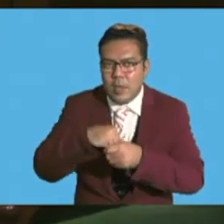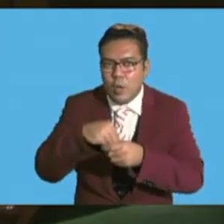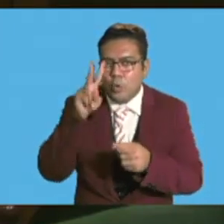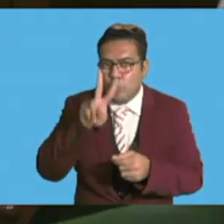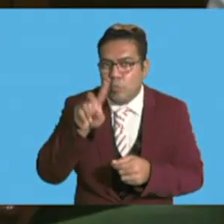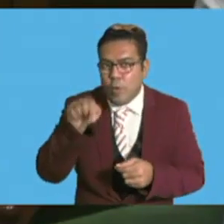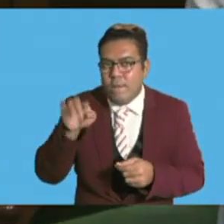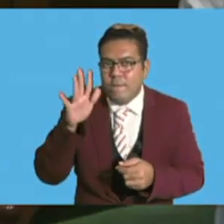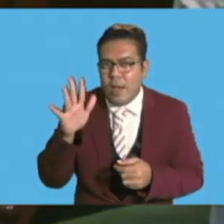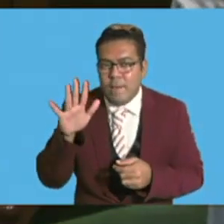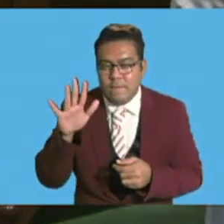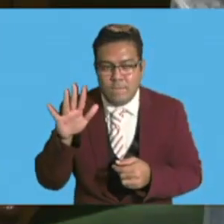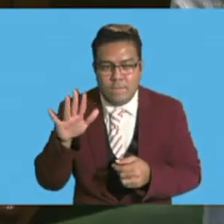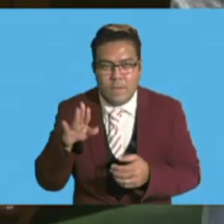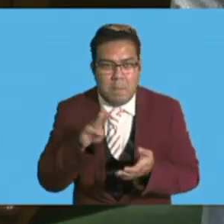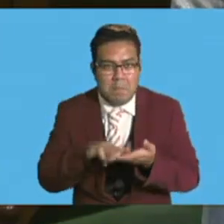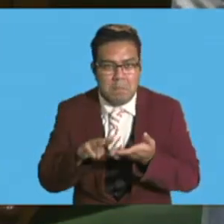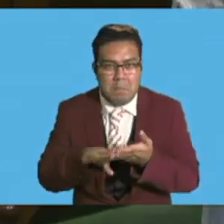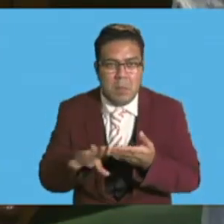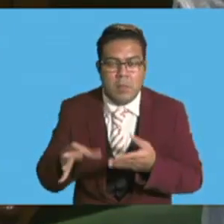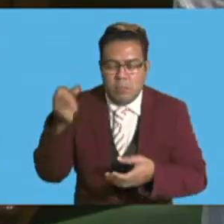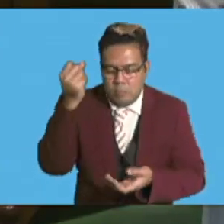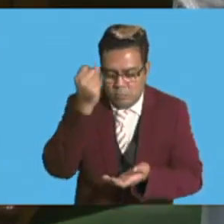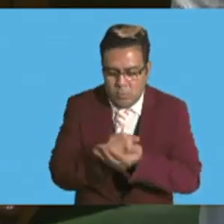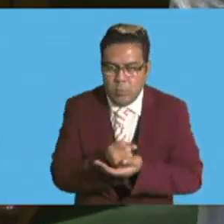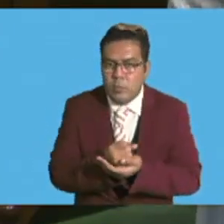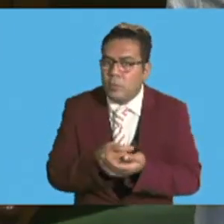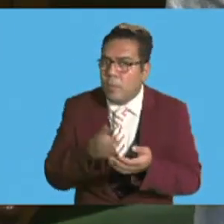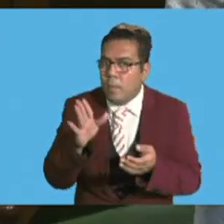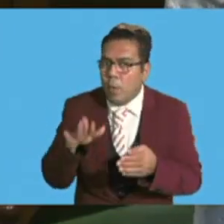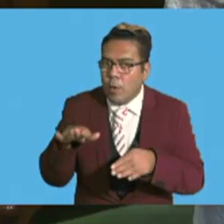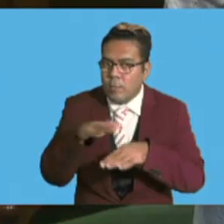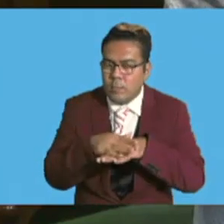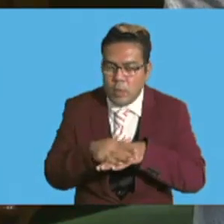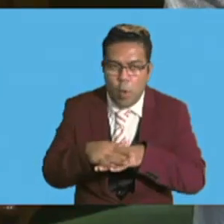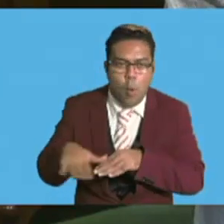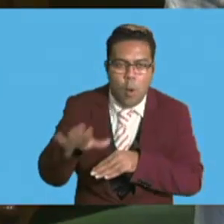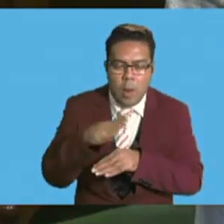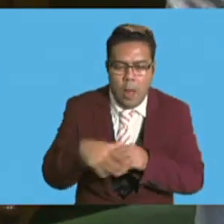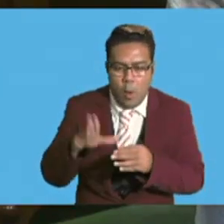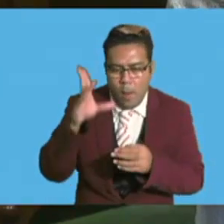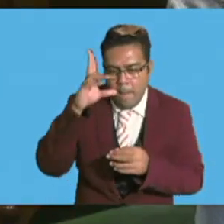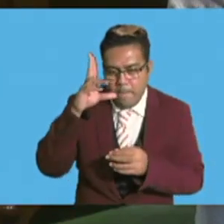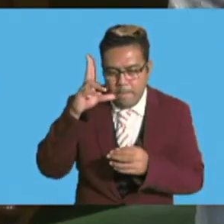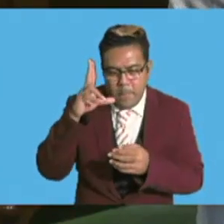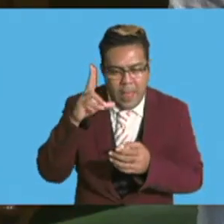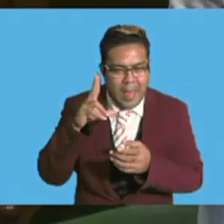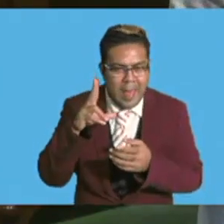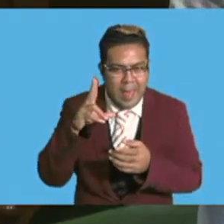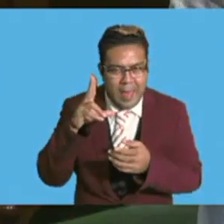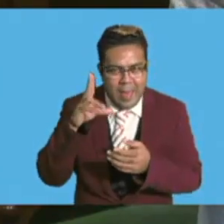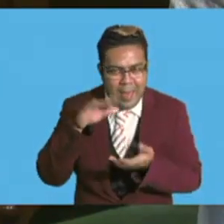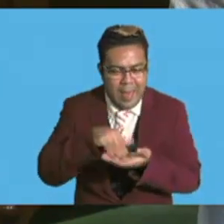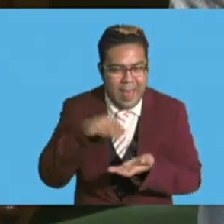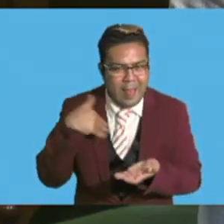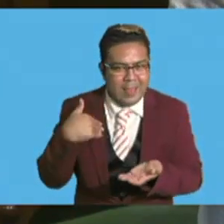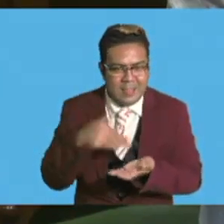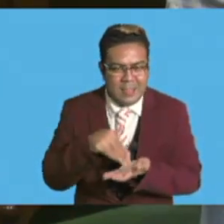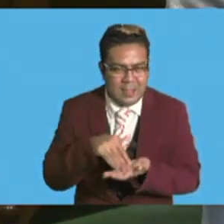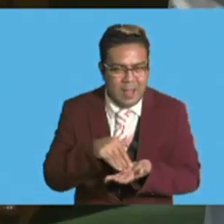on GP locum, which will certainly ensure a more patient-centered approach in all our public facility. Honorable Speaker, our